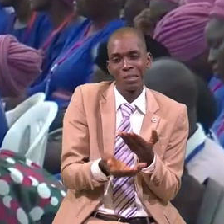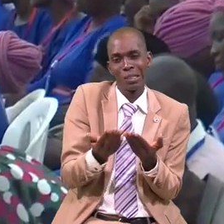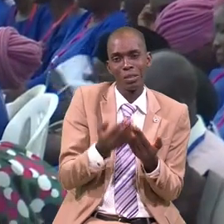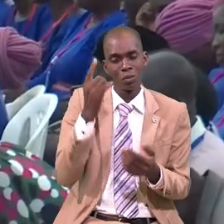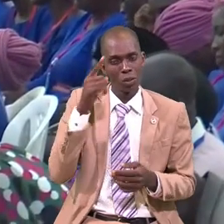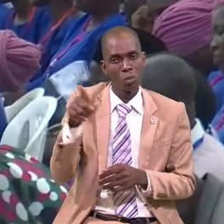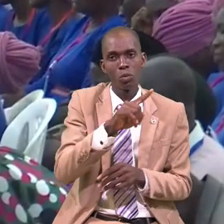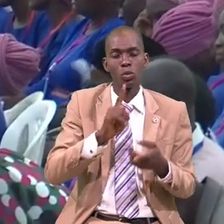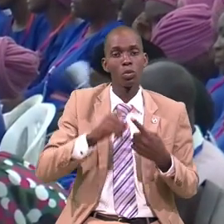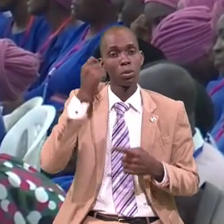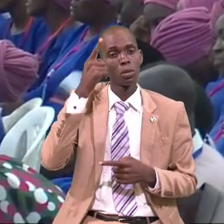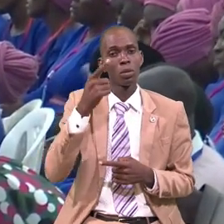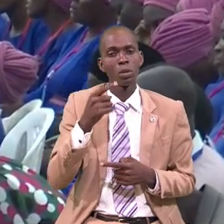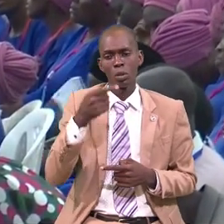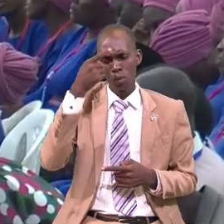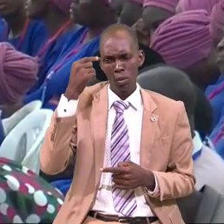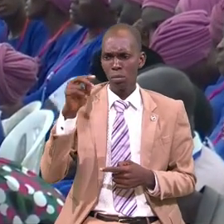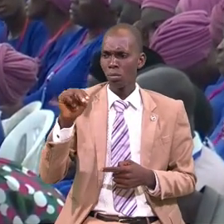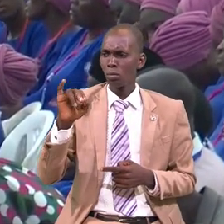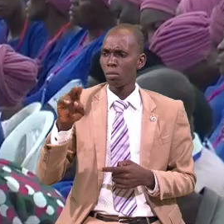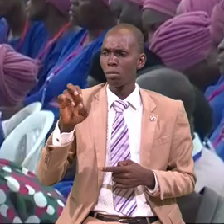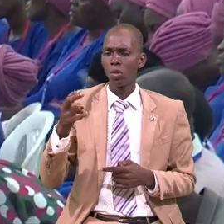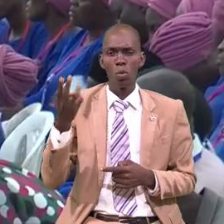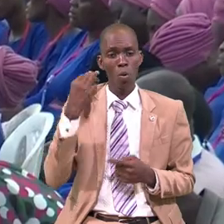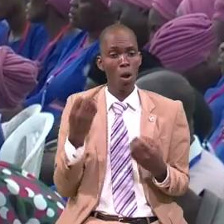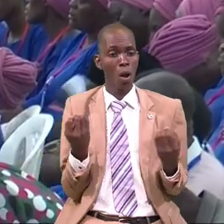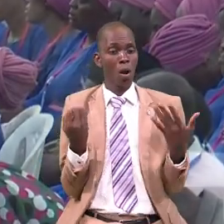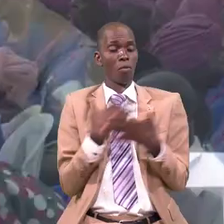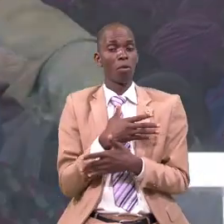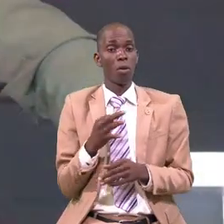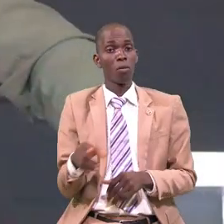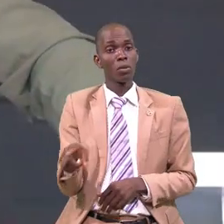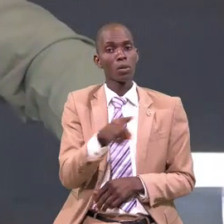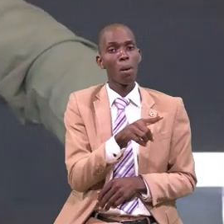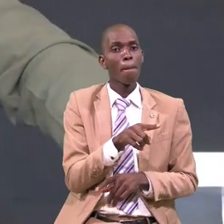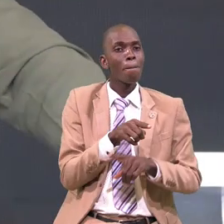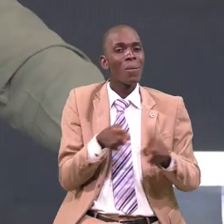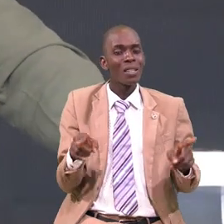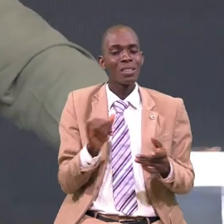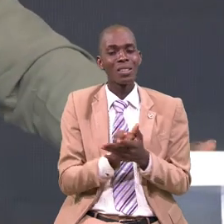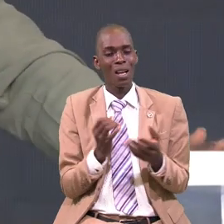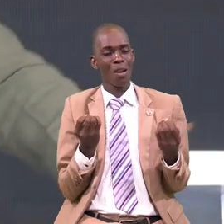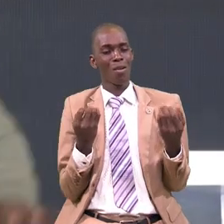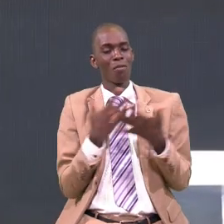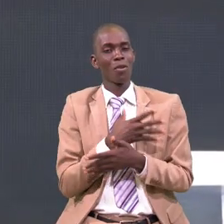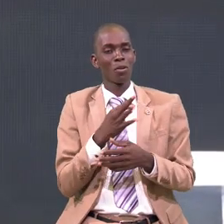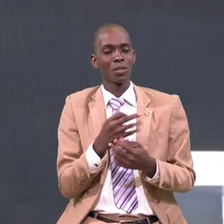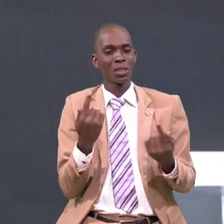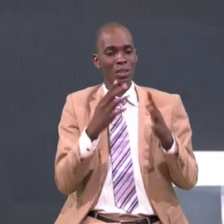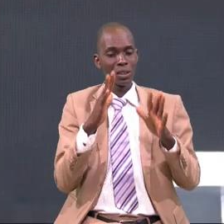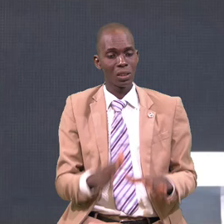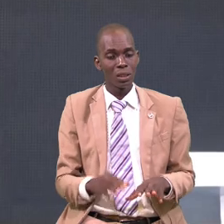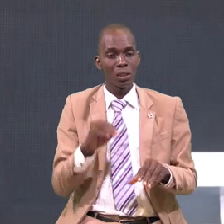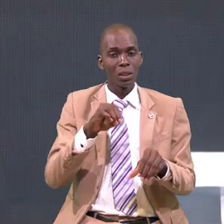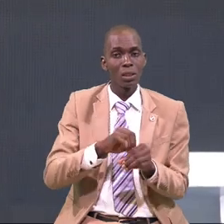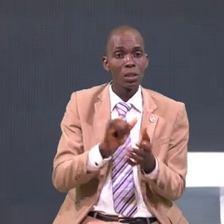He was afraid of them. But against the fear of those sinners in Nineveh,